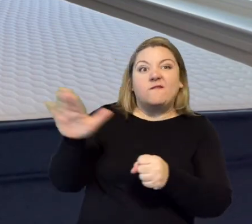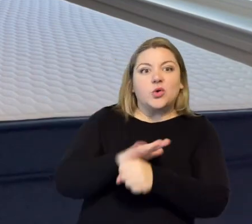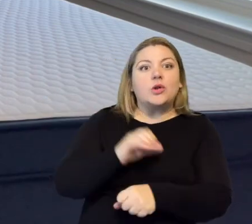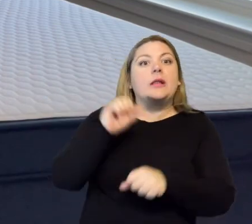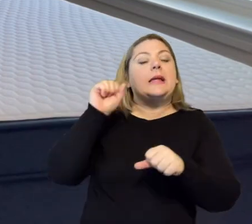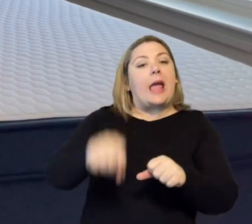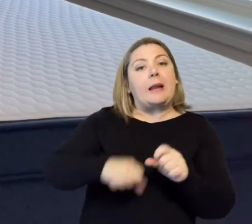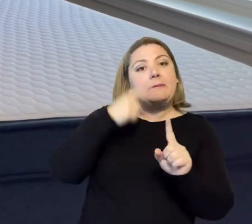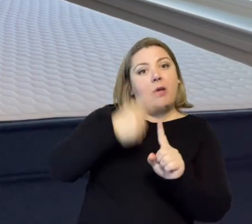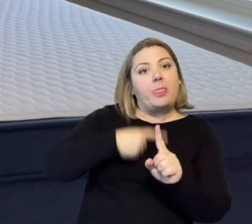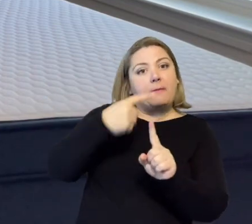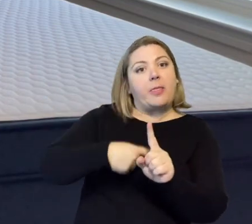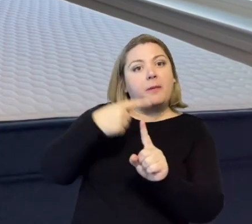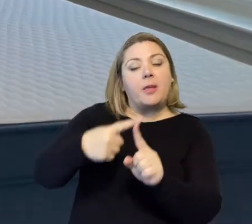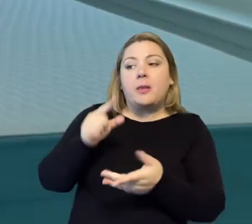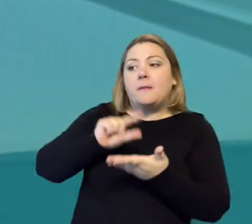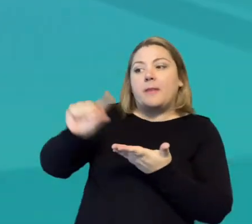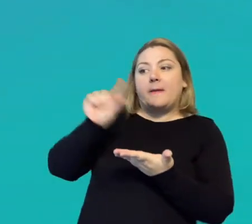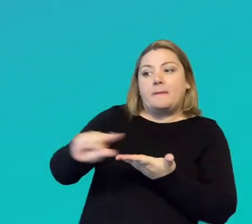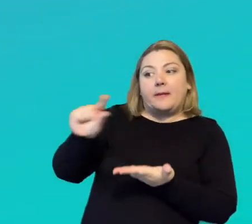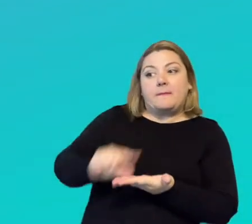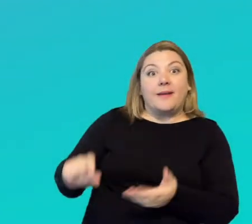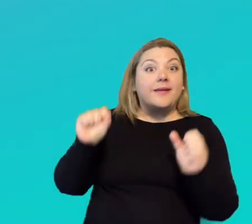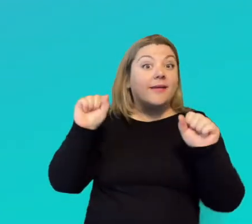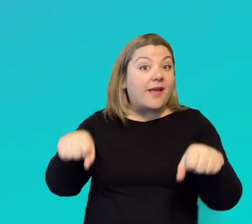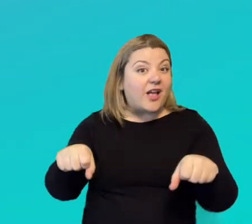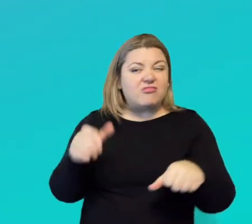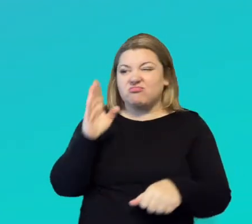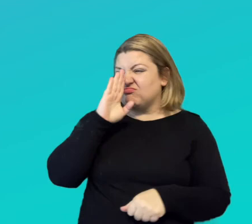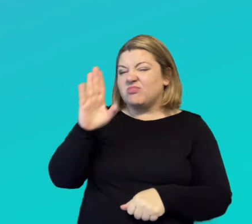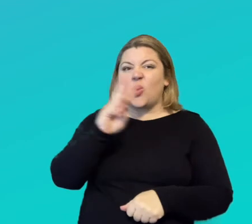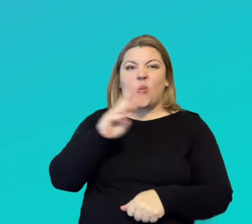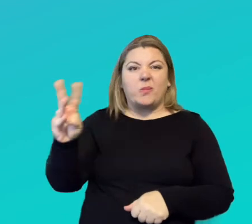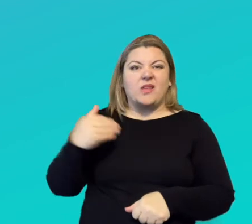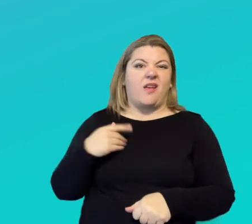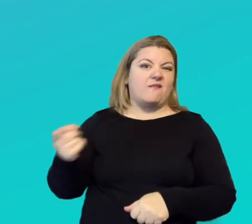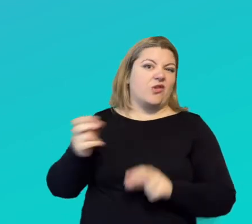the website and they bill you each month.